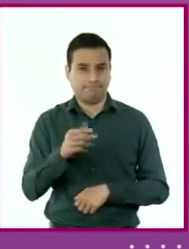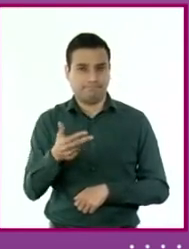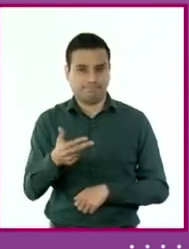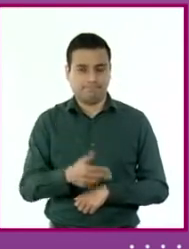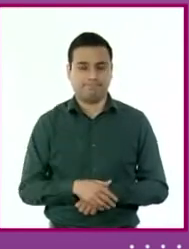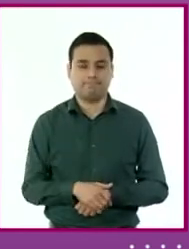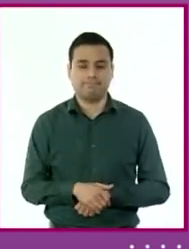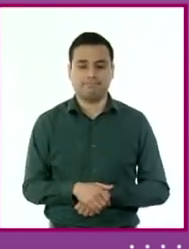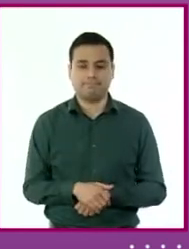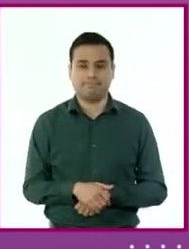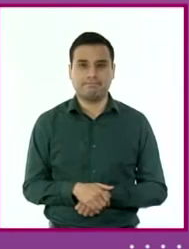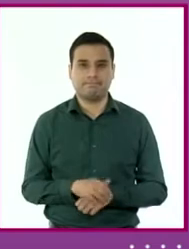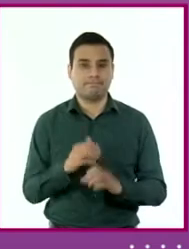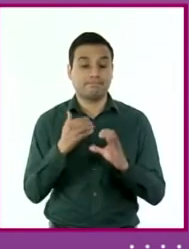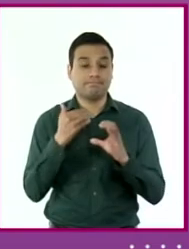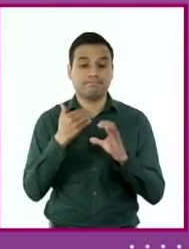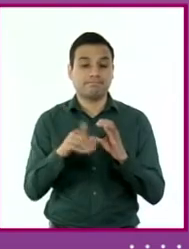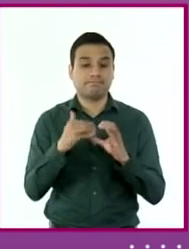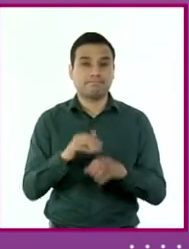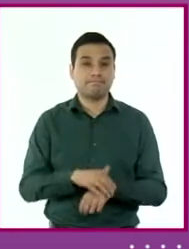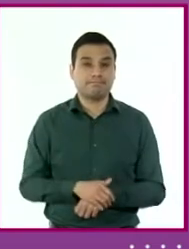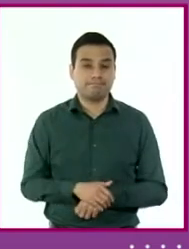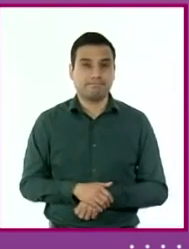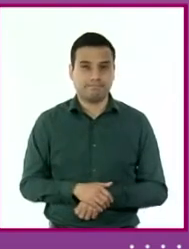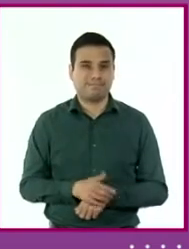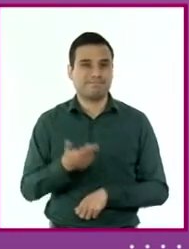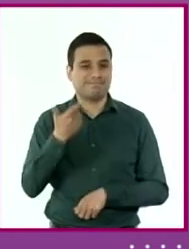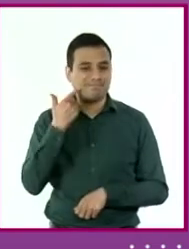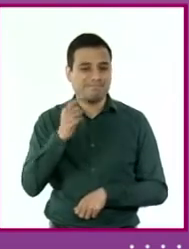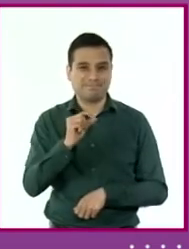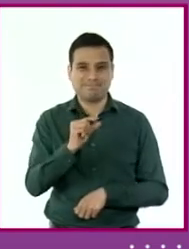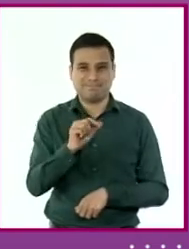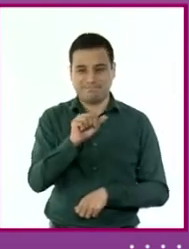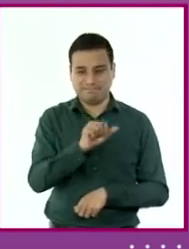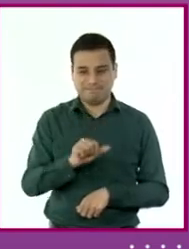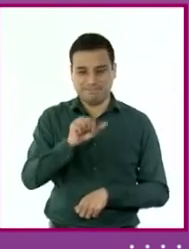436598. My email address is